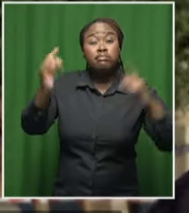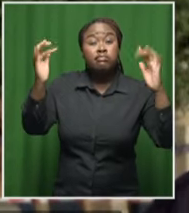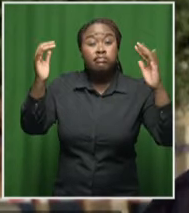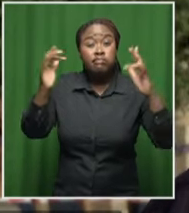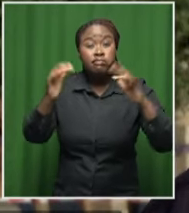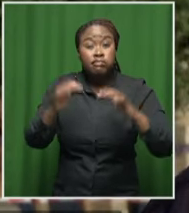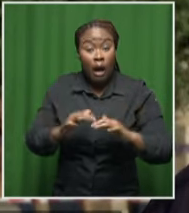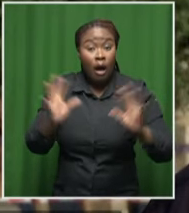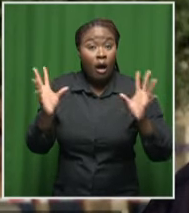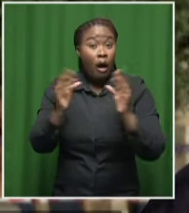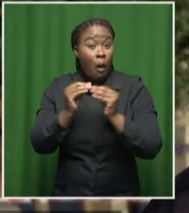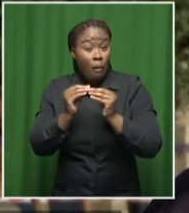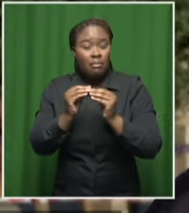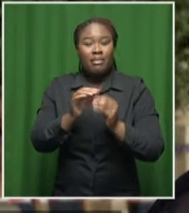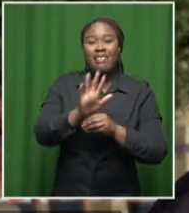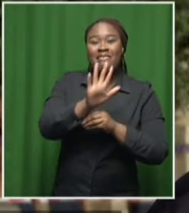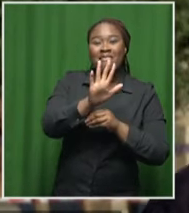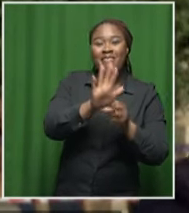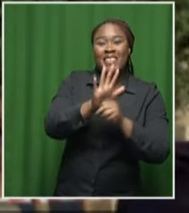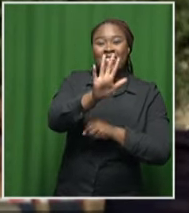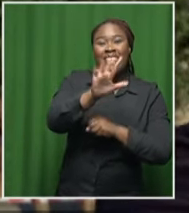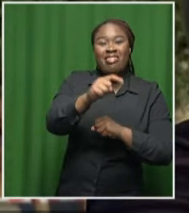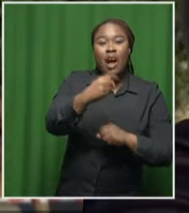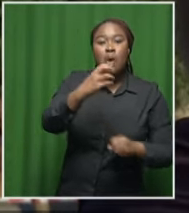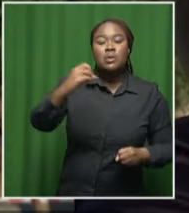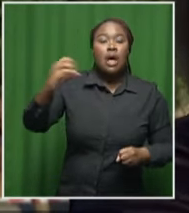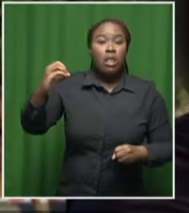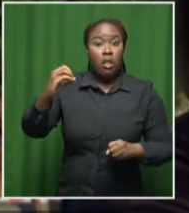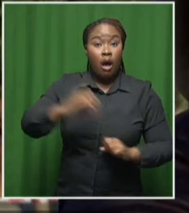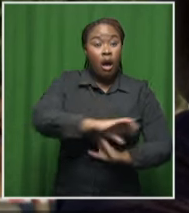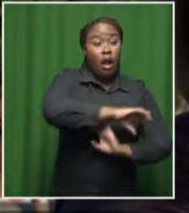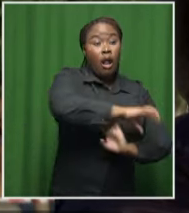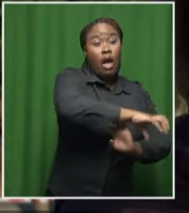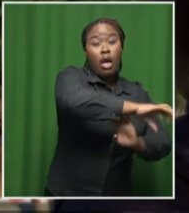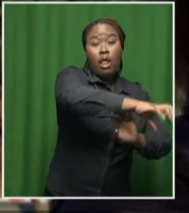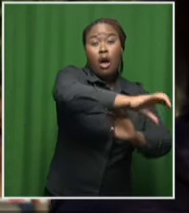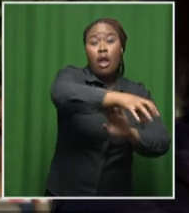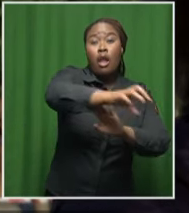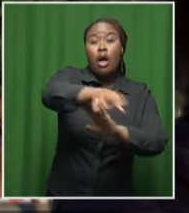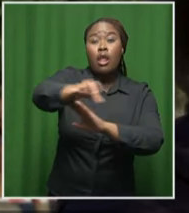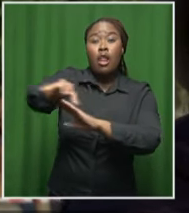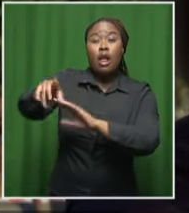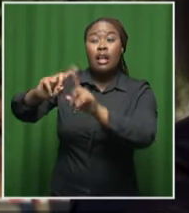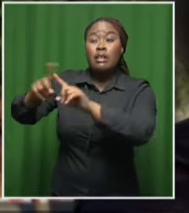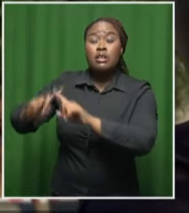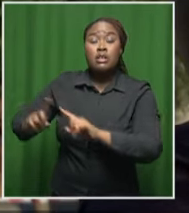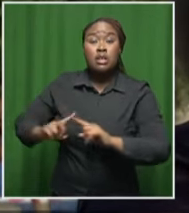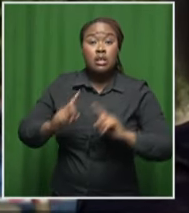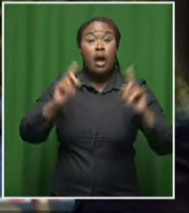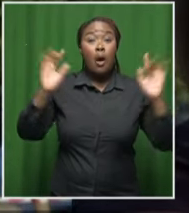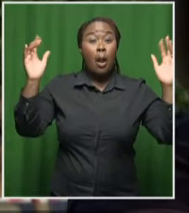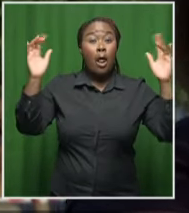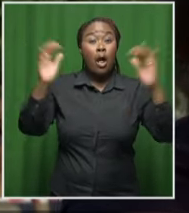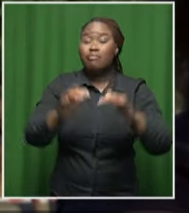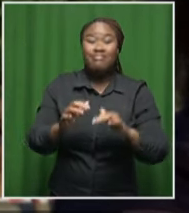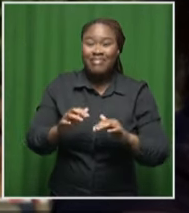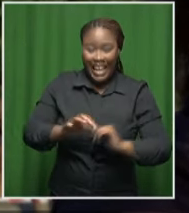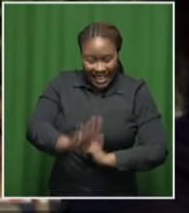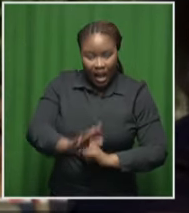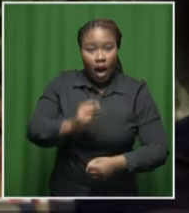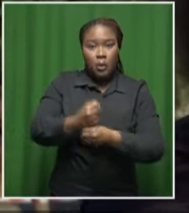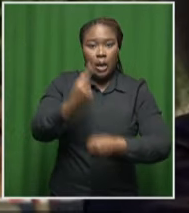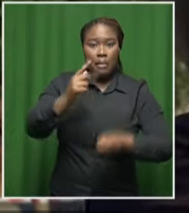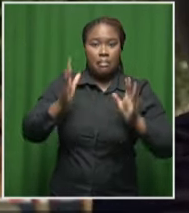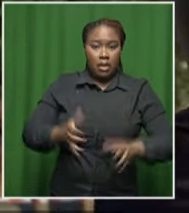supporters, mostly from Gauteng. We're not buzzing in external people to come through. So we are positive that we